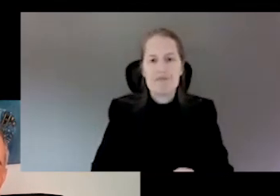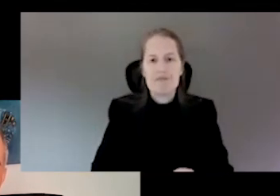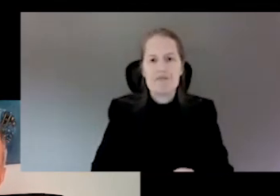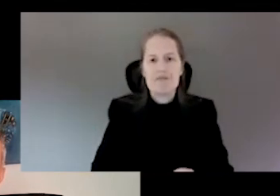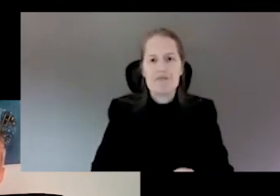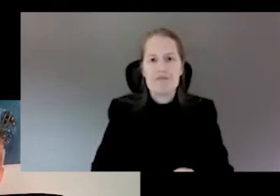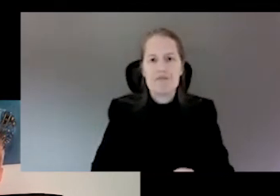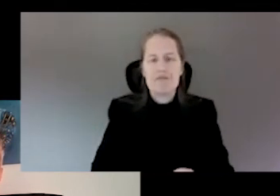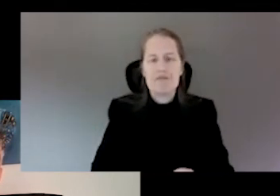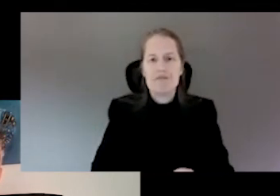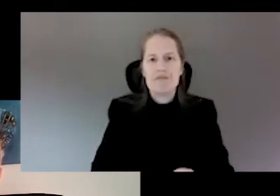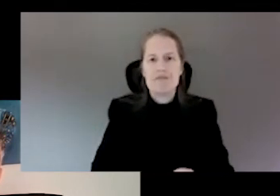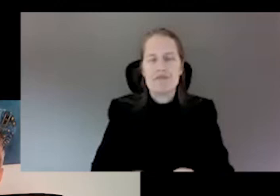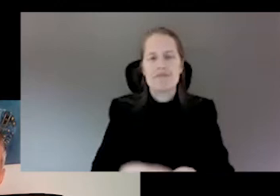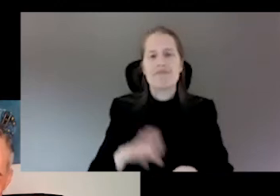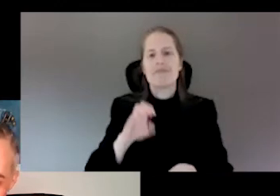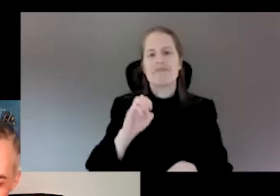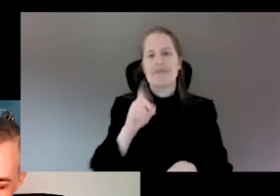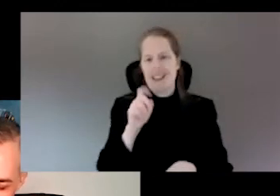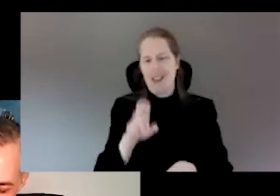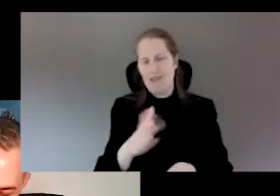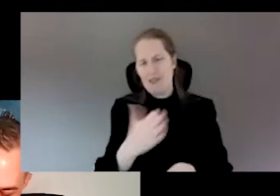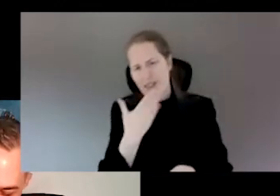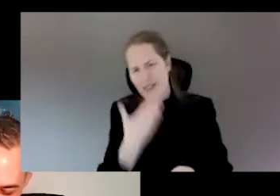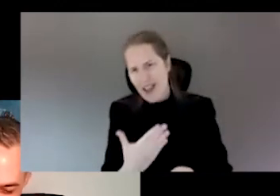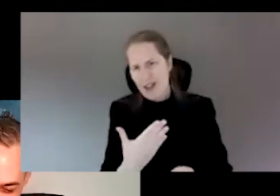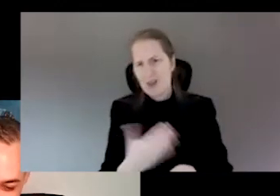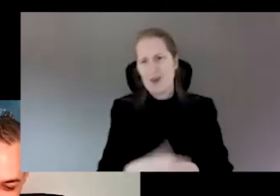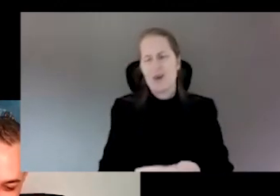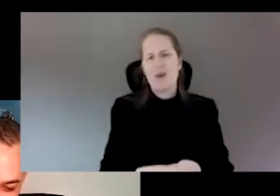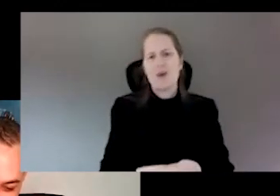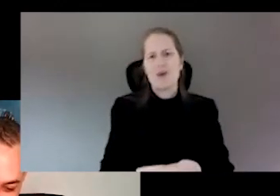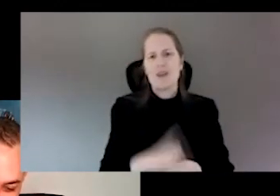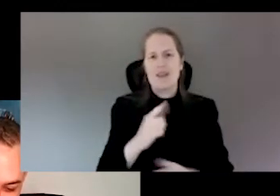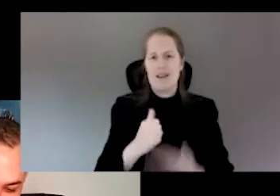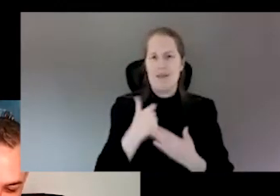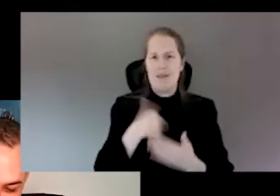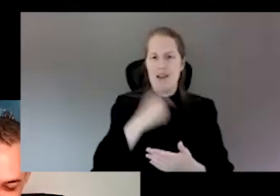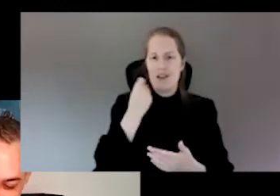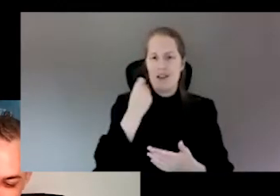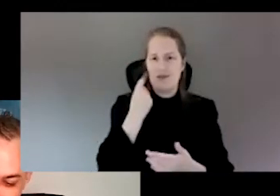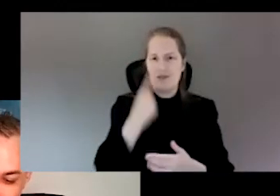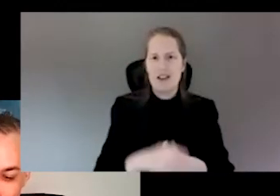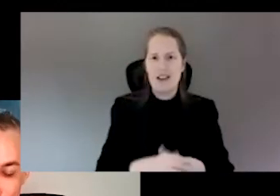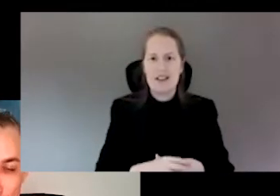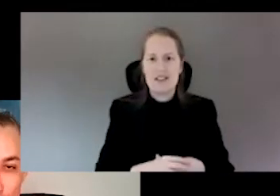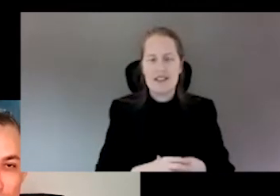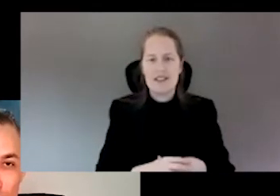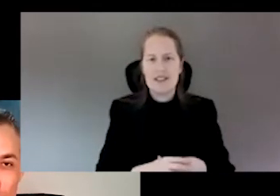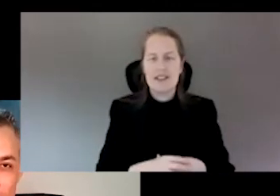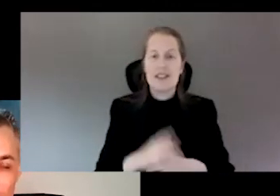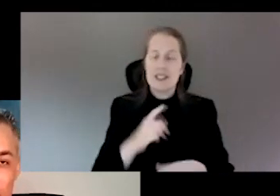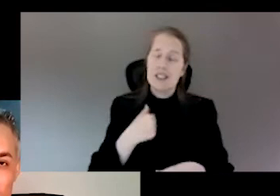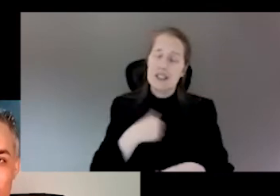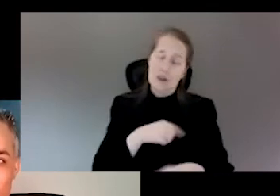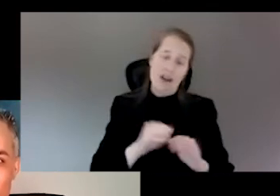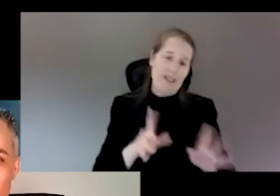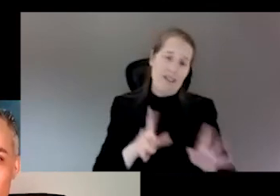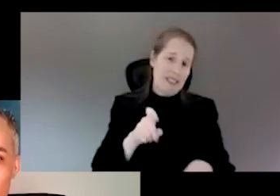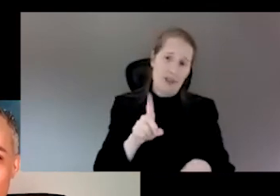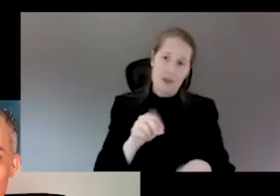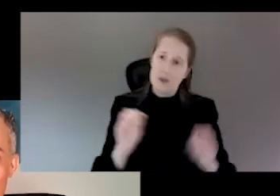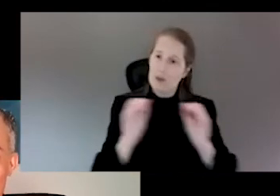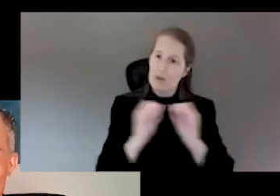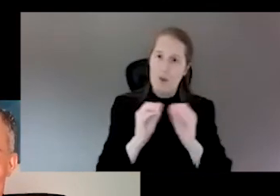Well, Elver, thank you for helping us to understand we really do need to do more to increase the visibility,